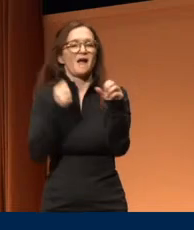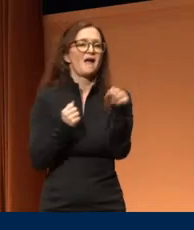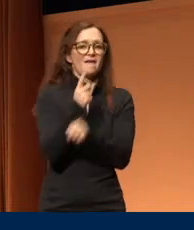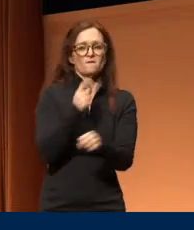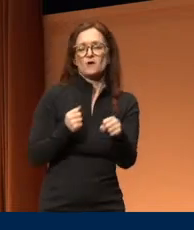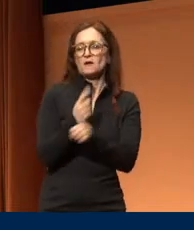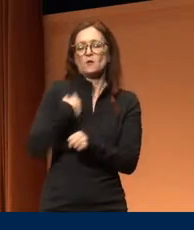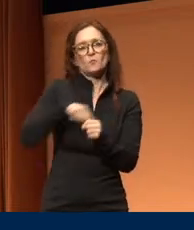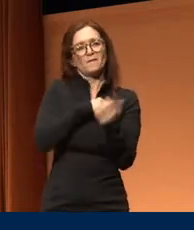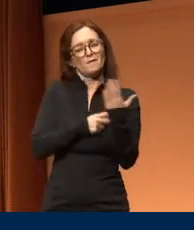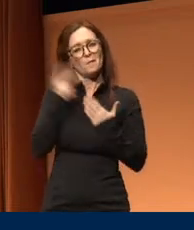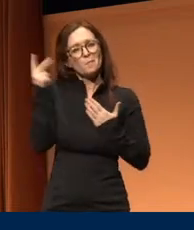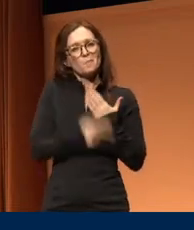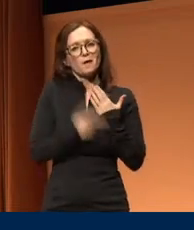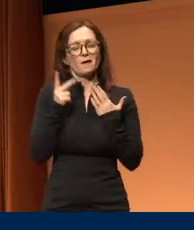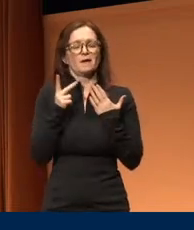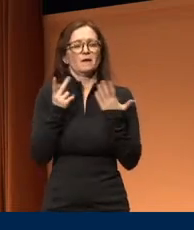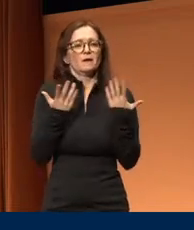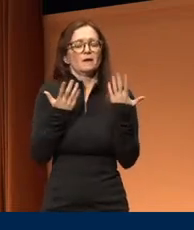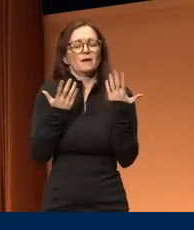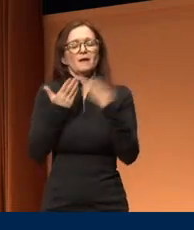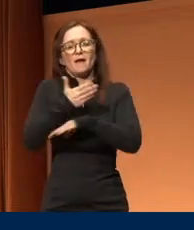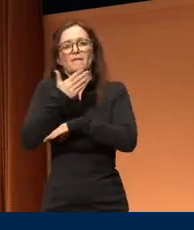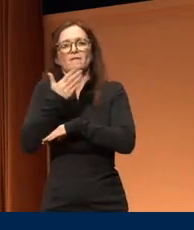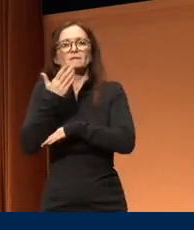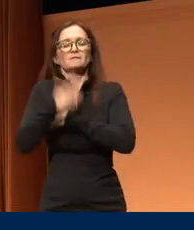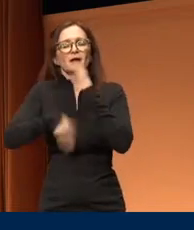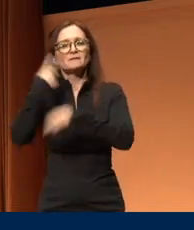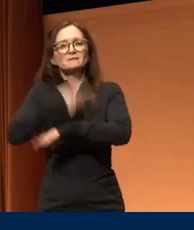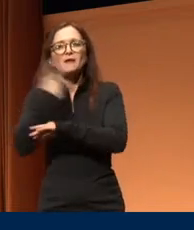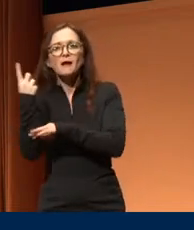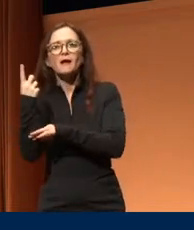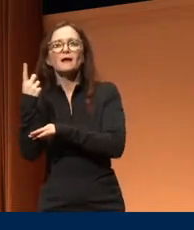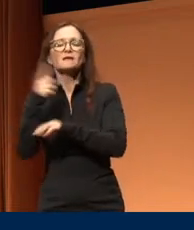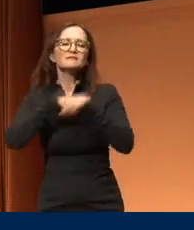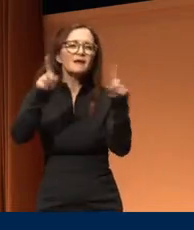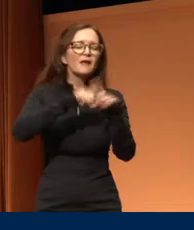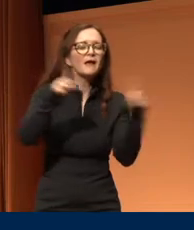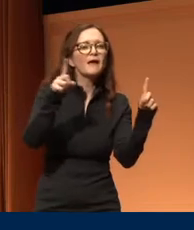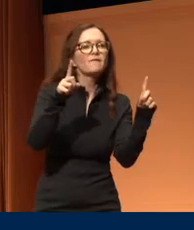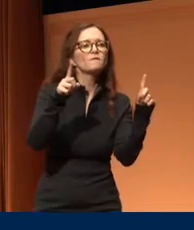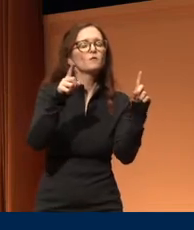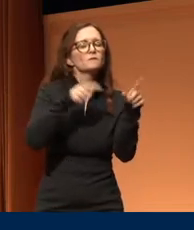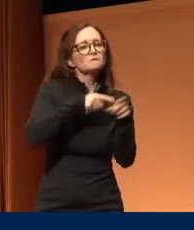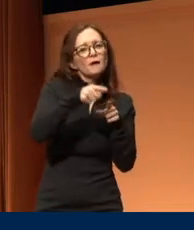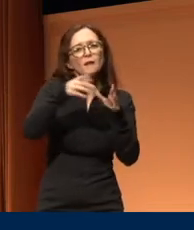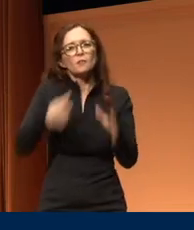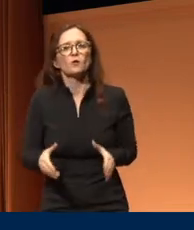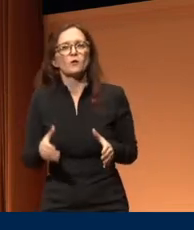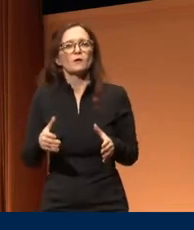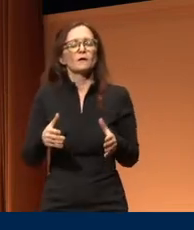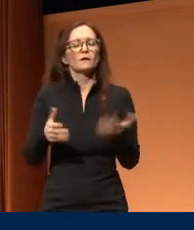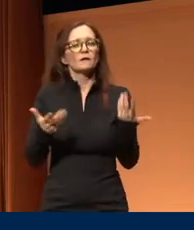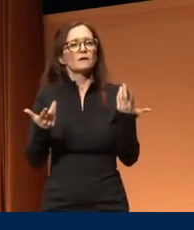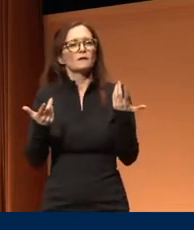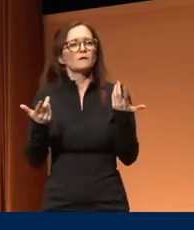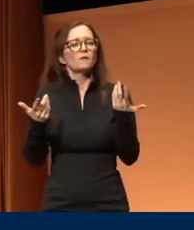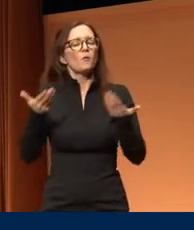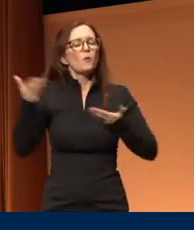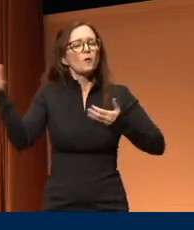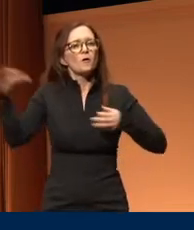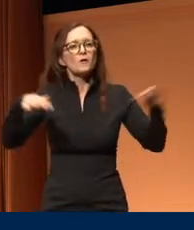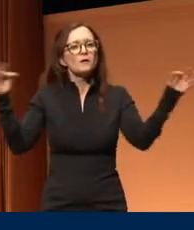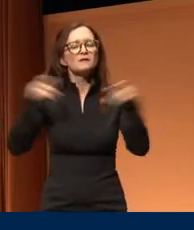have a program the morning following the lecture in which scholars from various disciplines offer perspectives on the